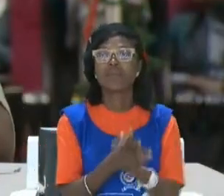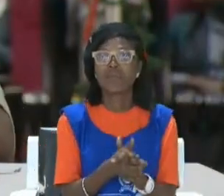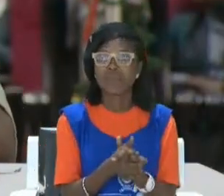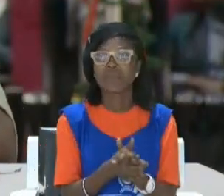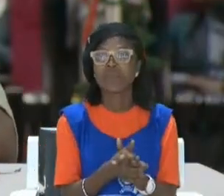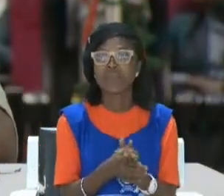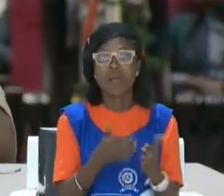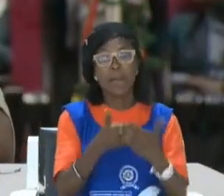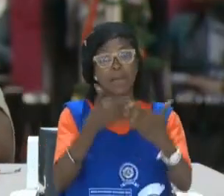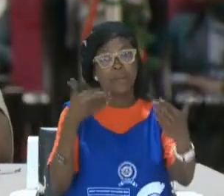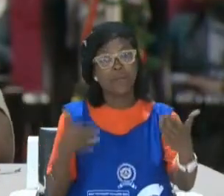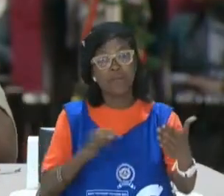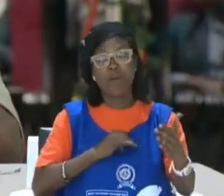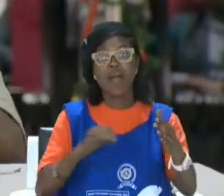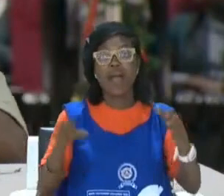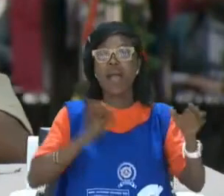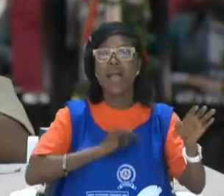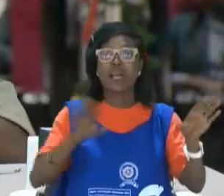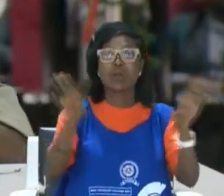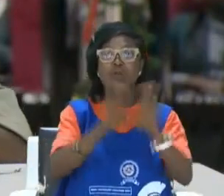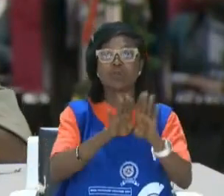But before I close,